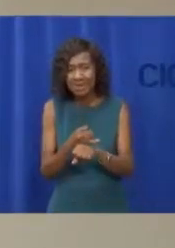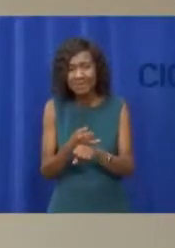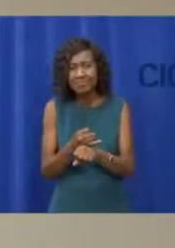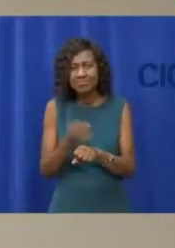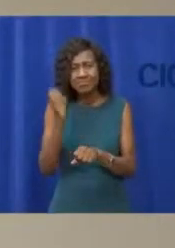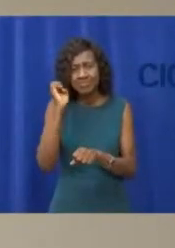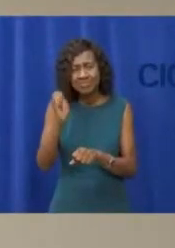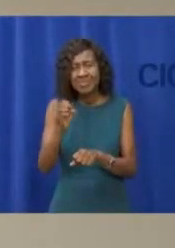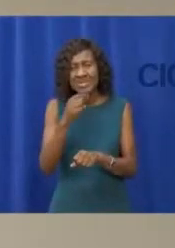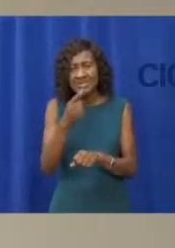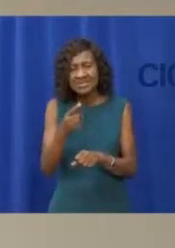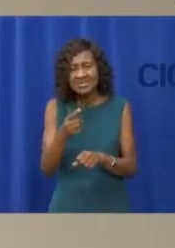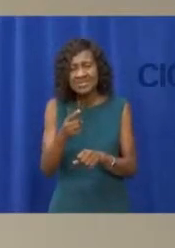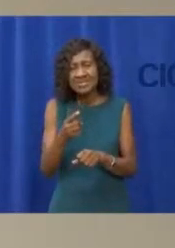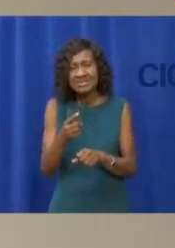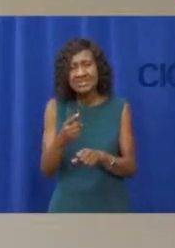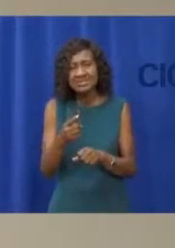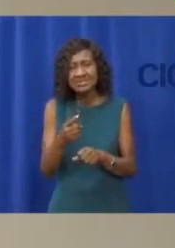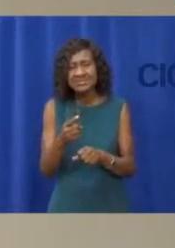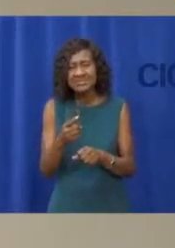that everyone